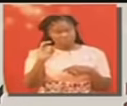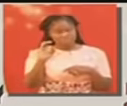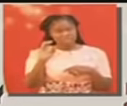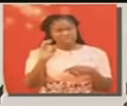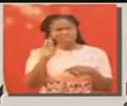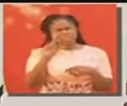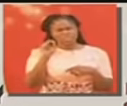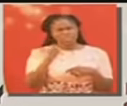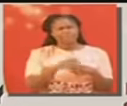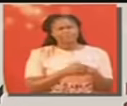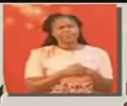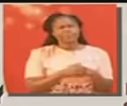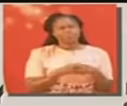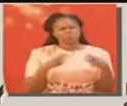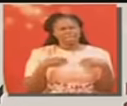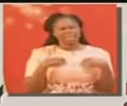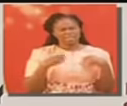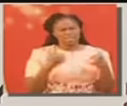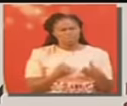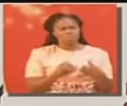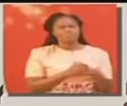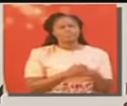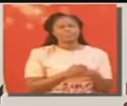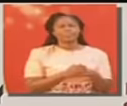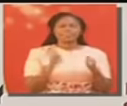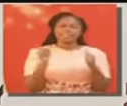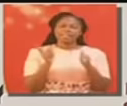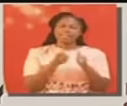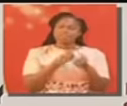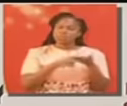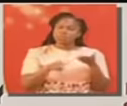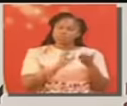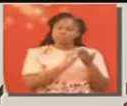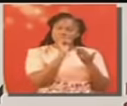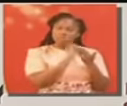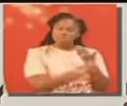1,920, and in the first week of October,